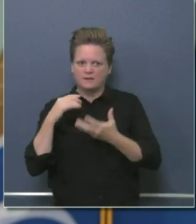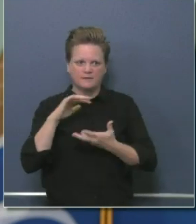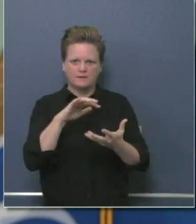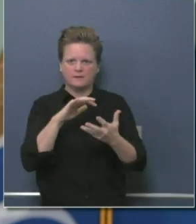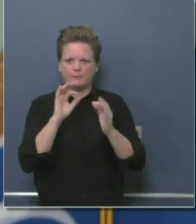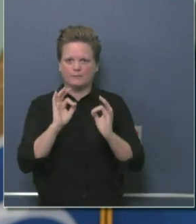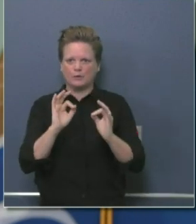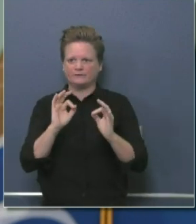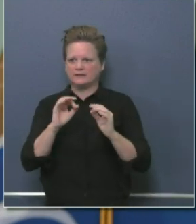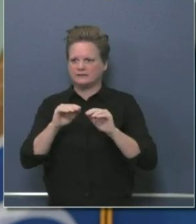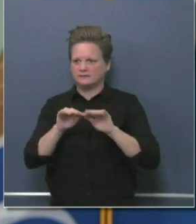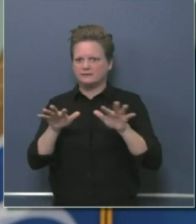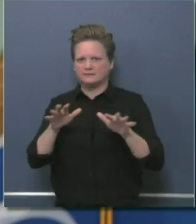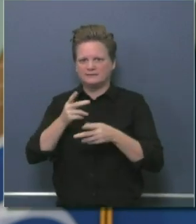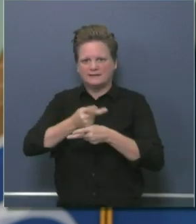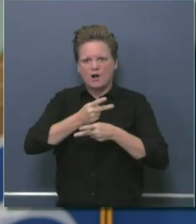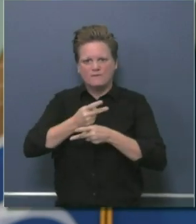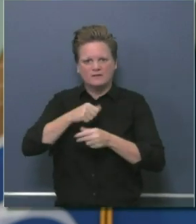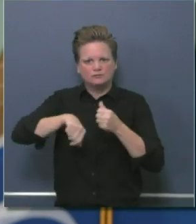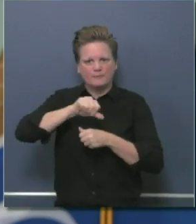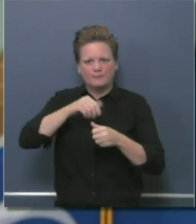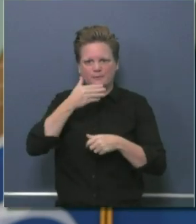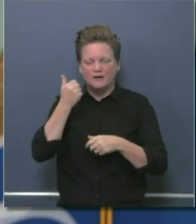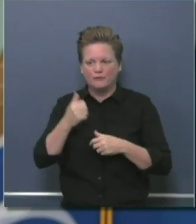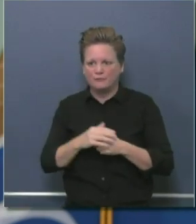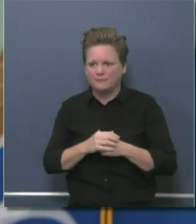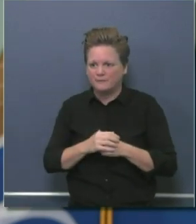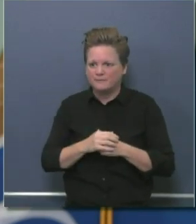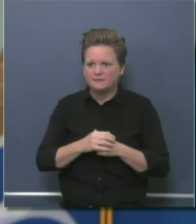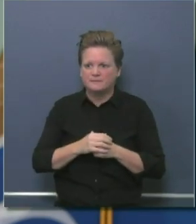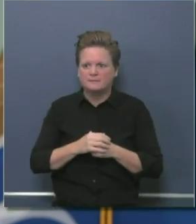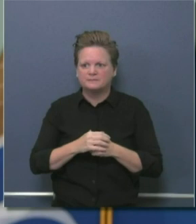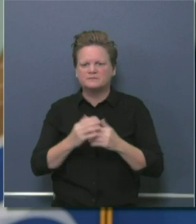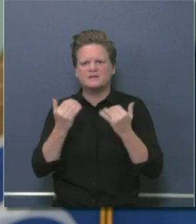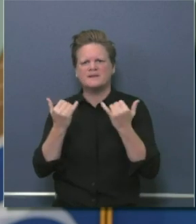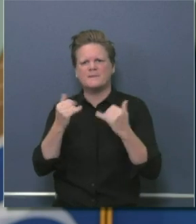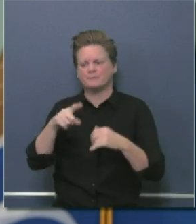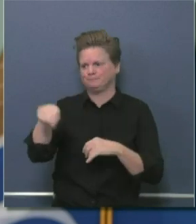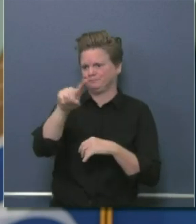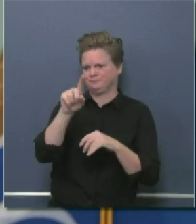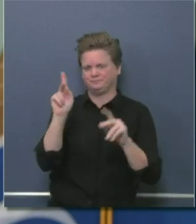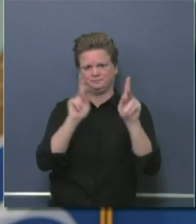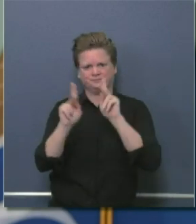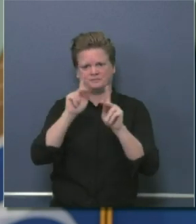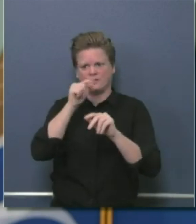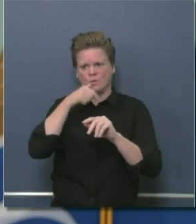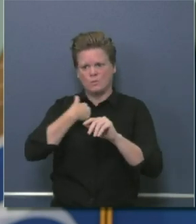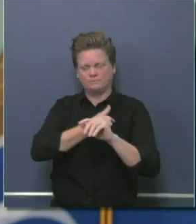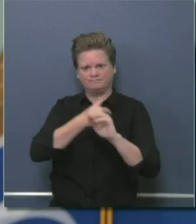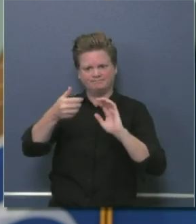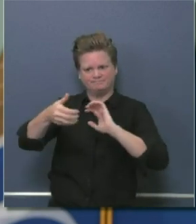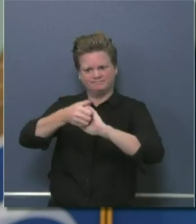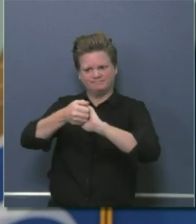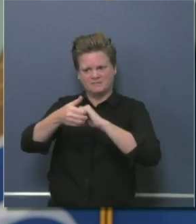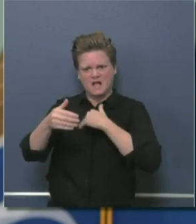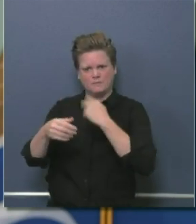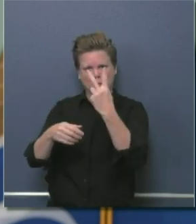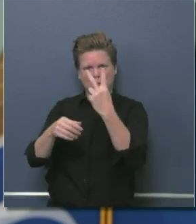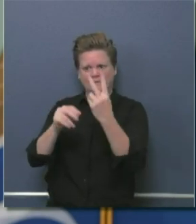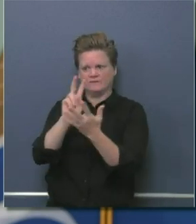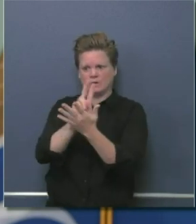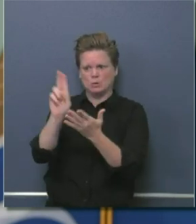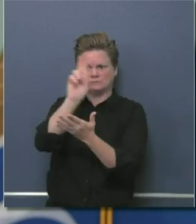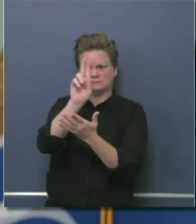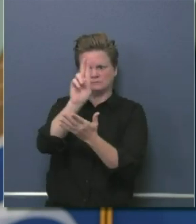day of that virtual training that we'll be doing with incredible partnership with UCSF and UCLA to train the